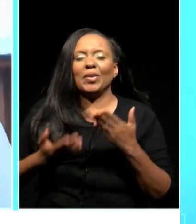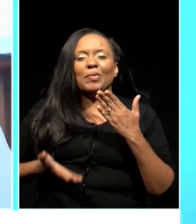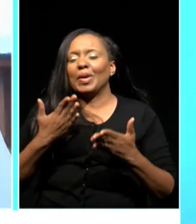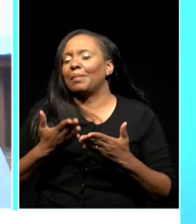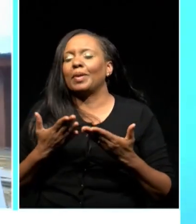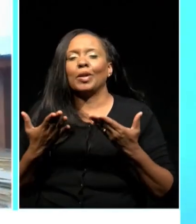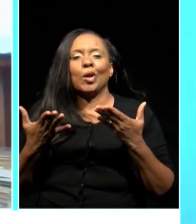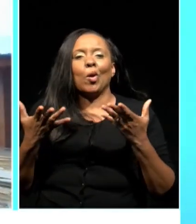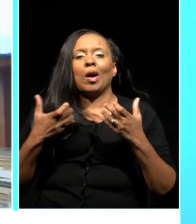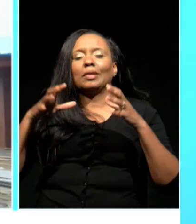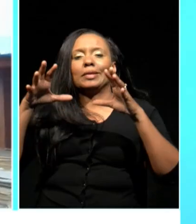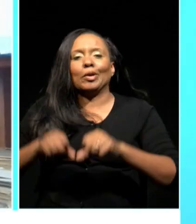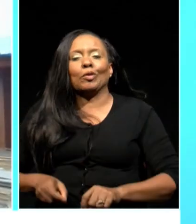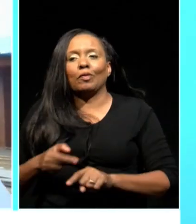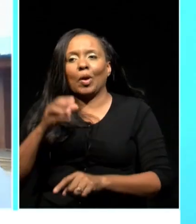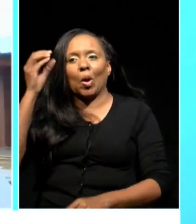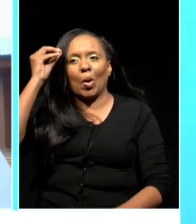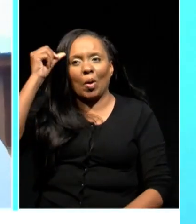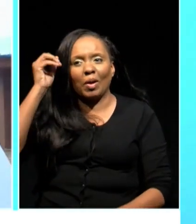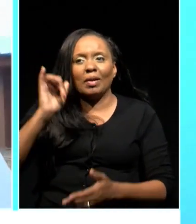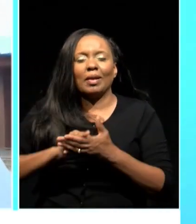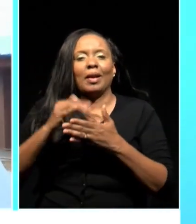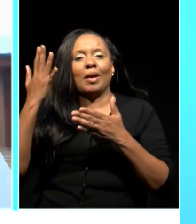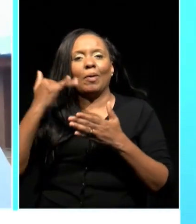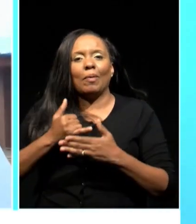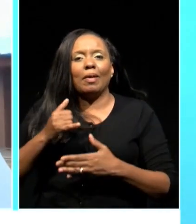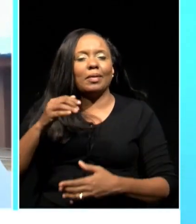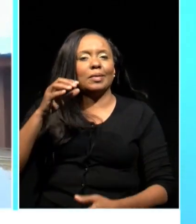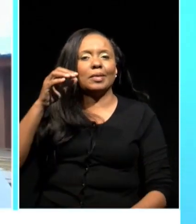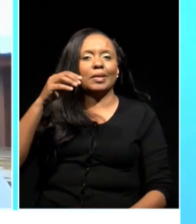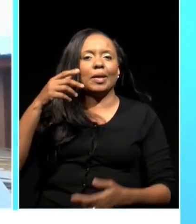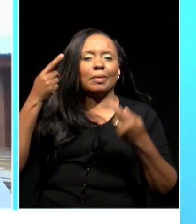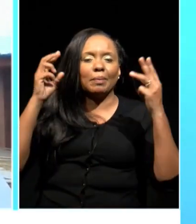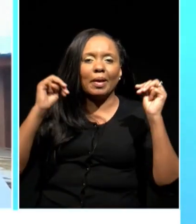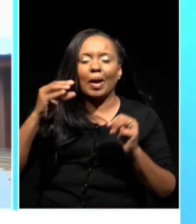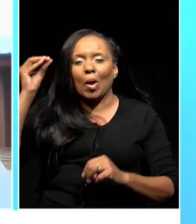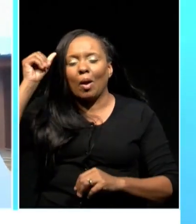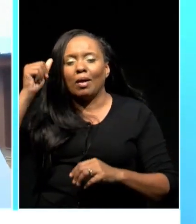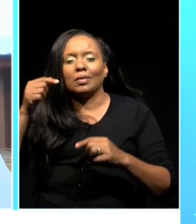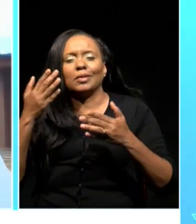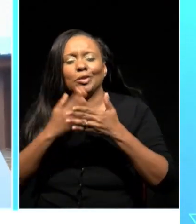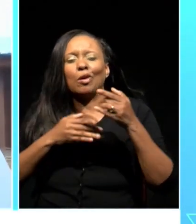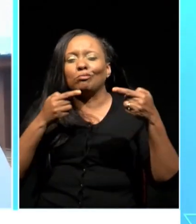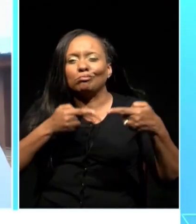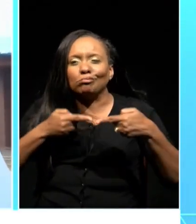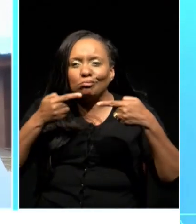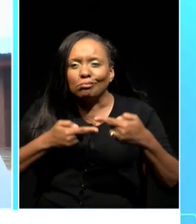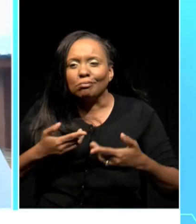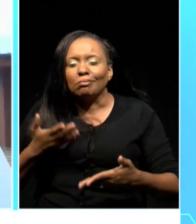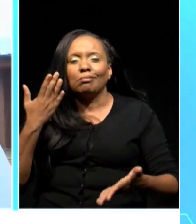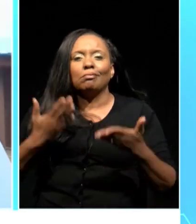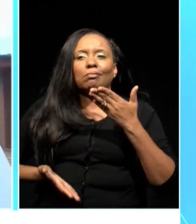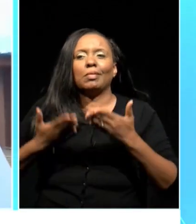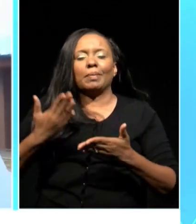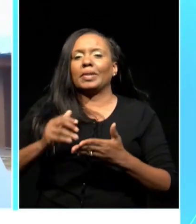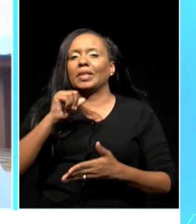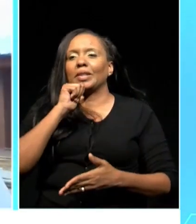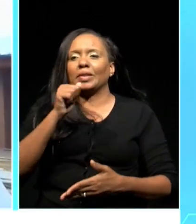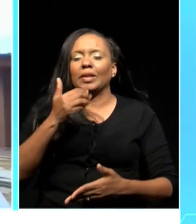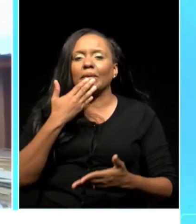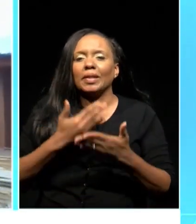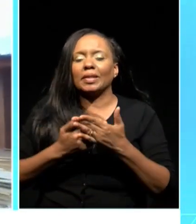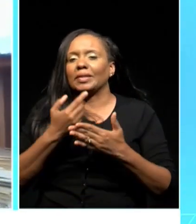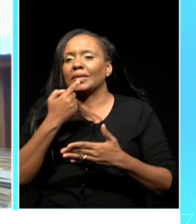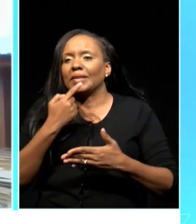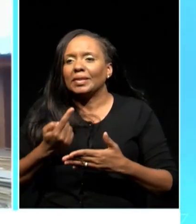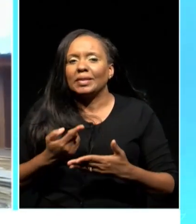the beginning of the tension between herself and Mr. Arthur. Mr. So Arthur. sometimes it is not wise to go and say these things about you ready to leave.